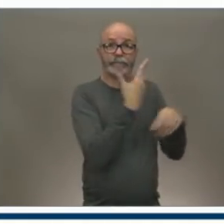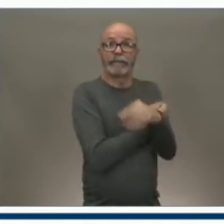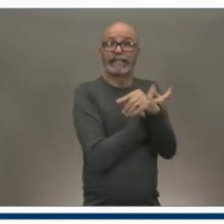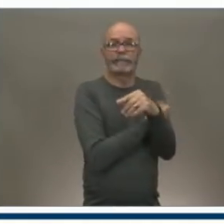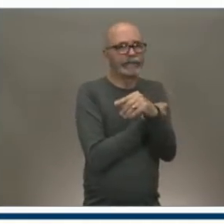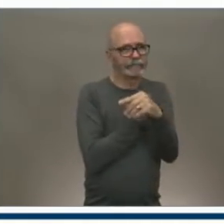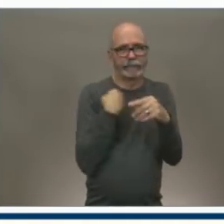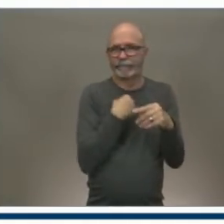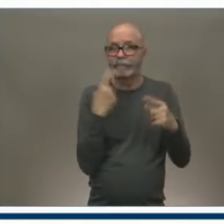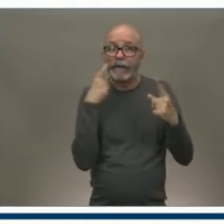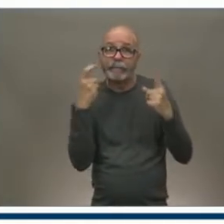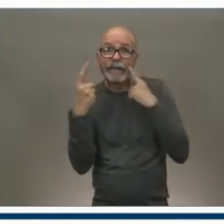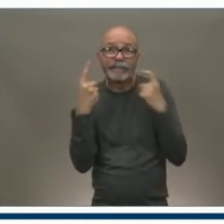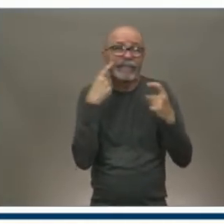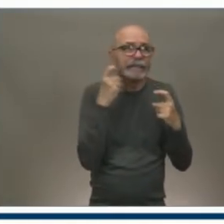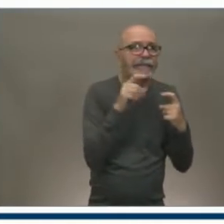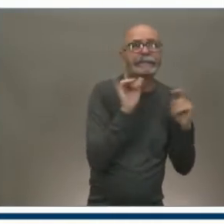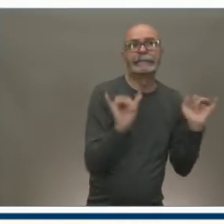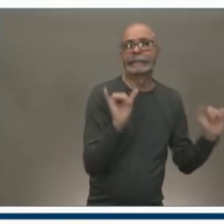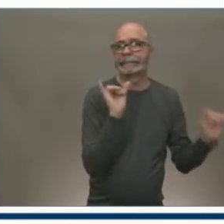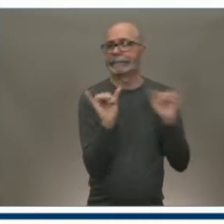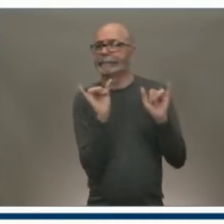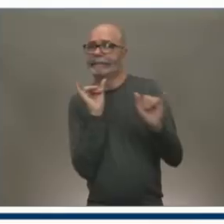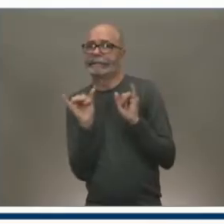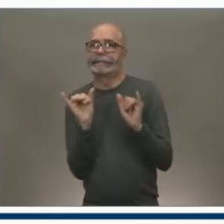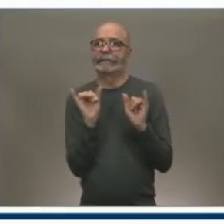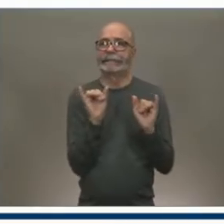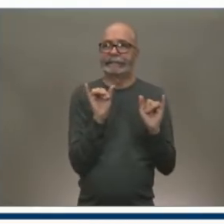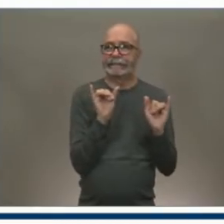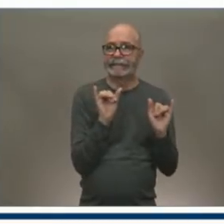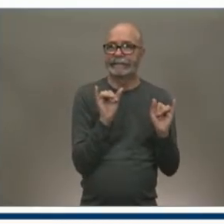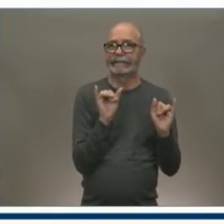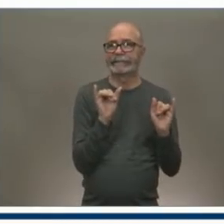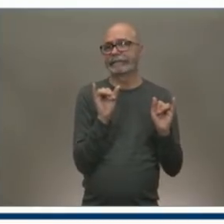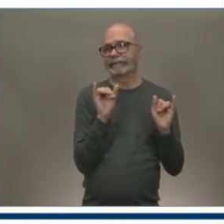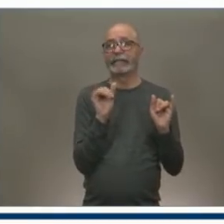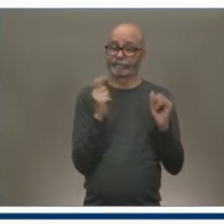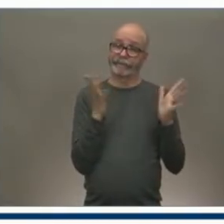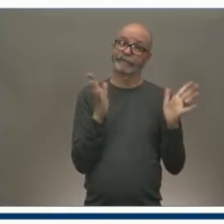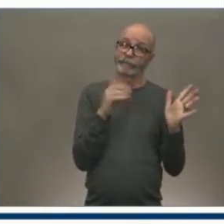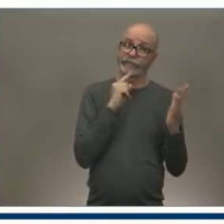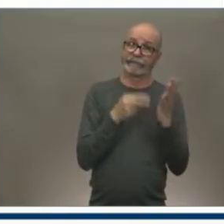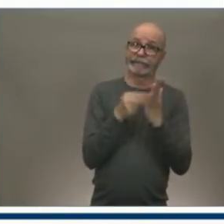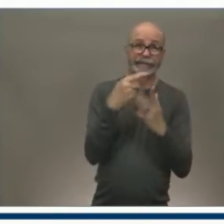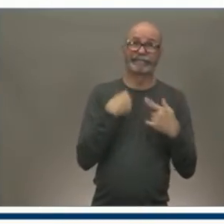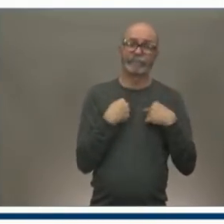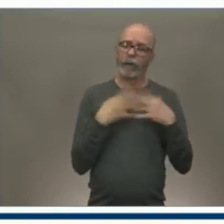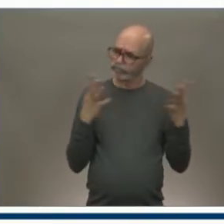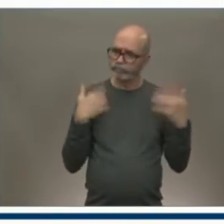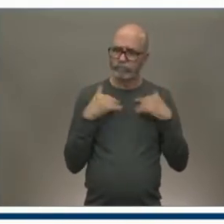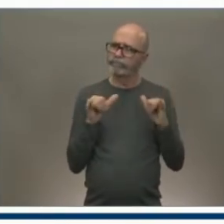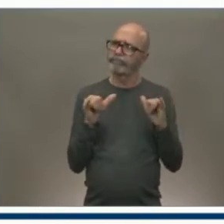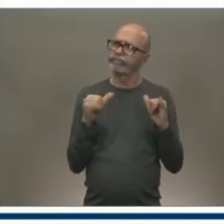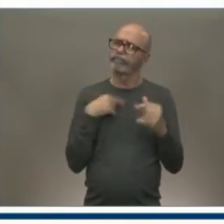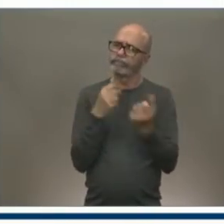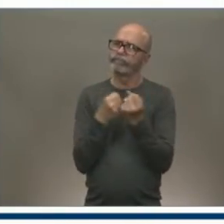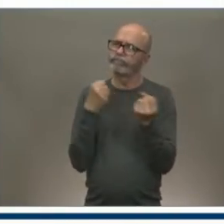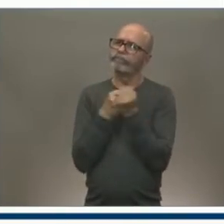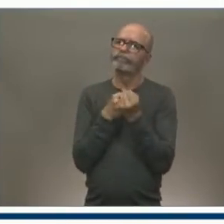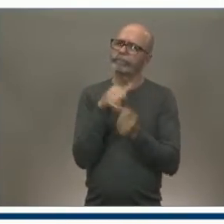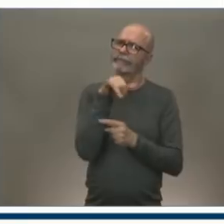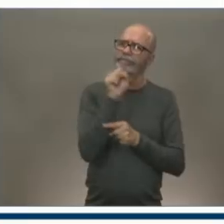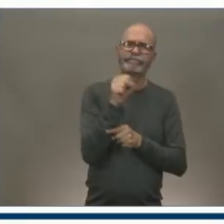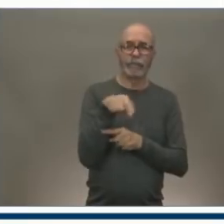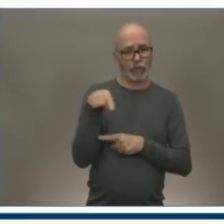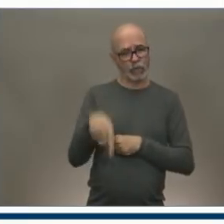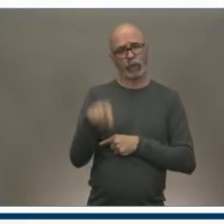any type of vaccine program. So having it, I'm fully supportive of redeveloping a domestic vaccine production